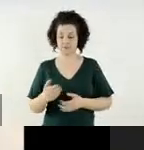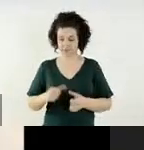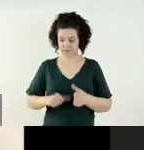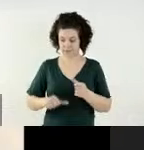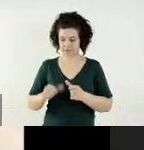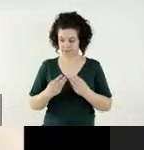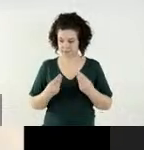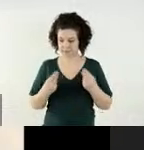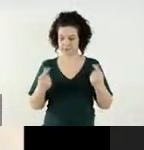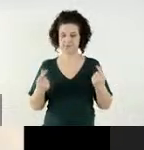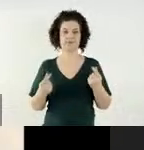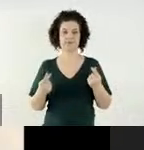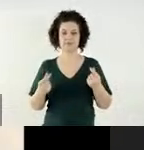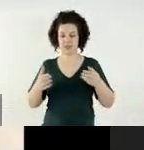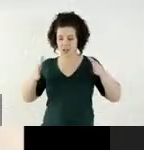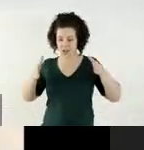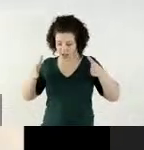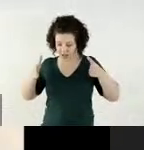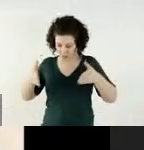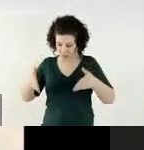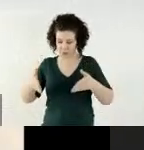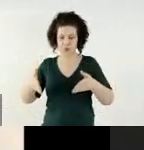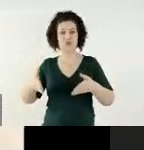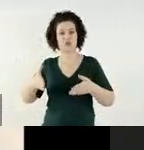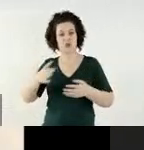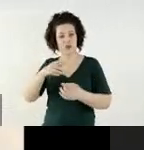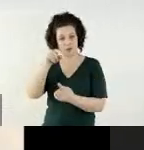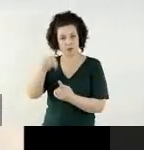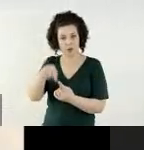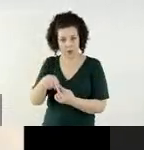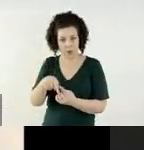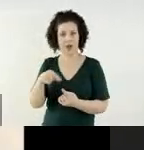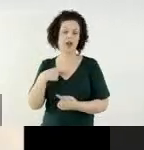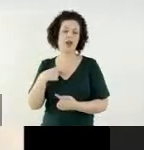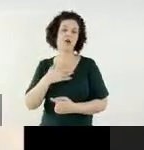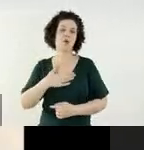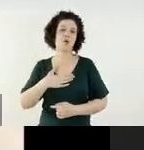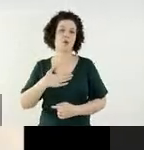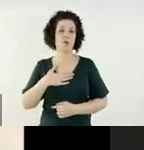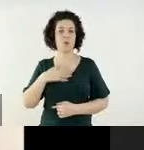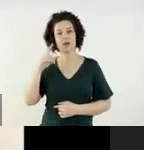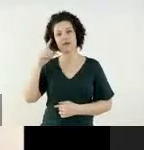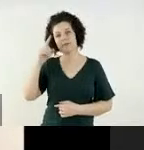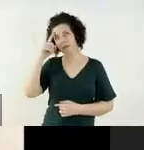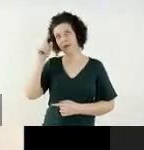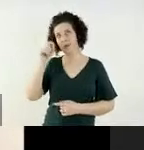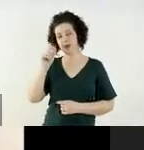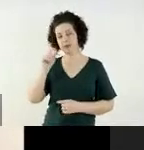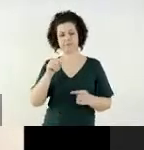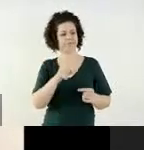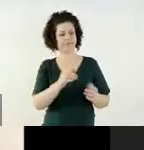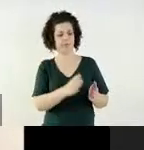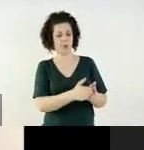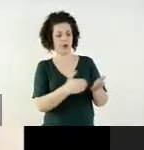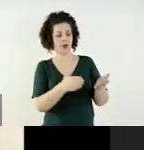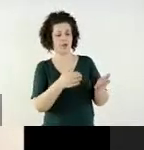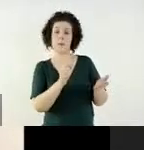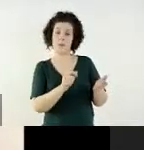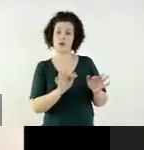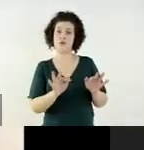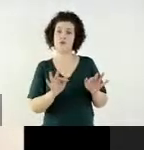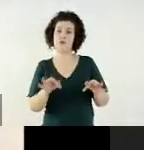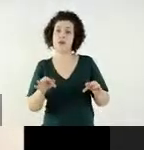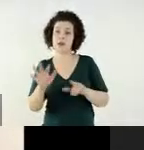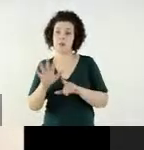for me. And so I liked the idea that one book could end with, you know, with this image of a woman looking at herself in the mirror in a certain moment